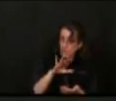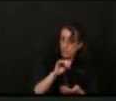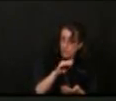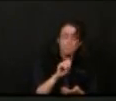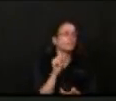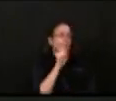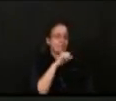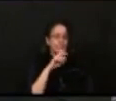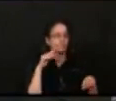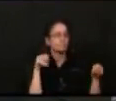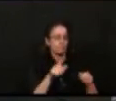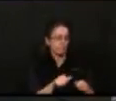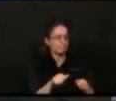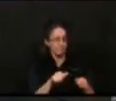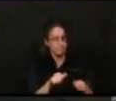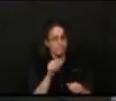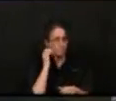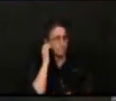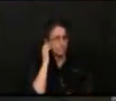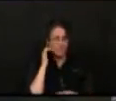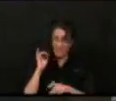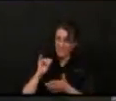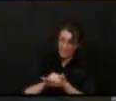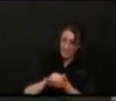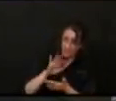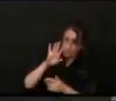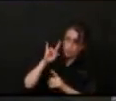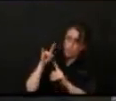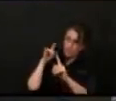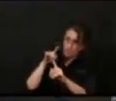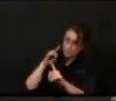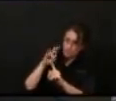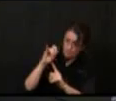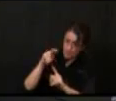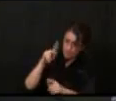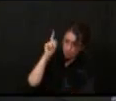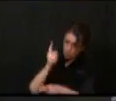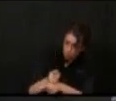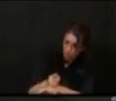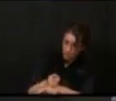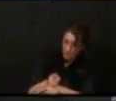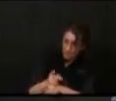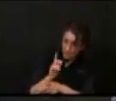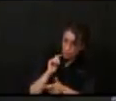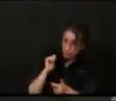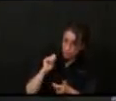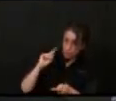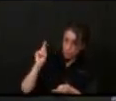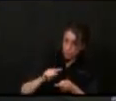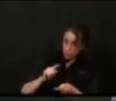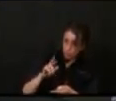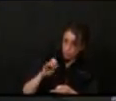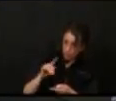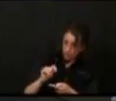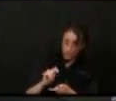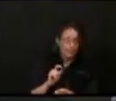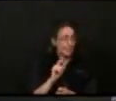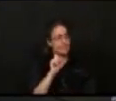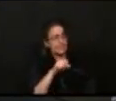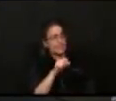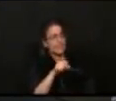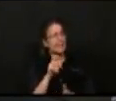they are all subsidized. That's your mission, I'm assuming. Right. So they all would be, yeah. Right, absolutely. I